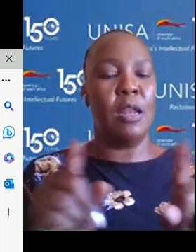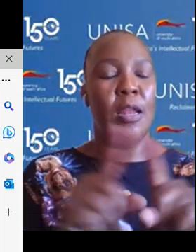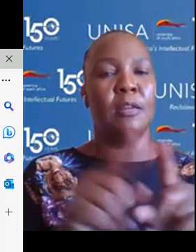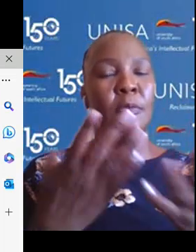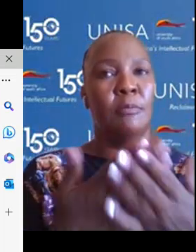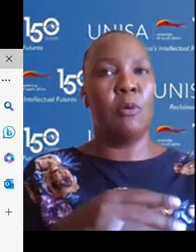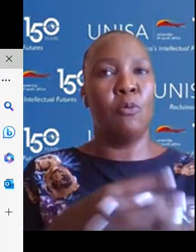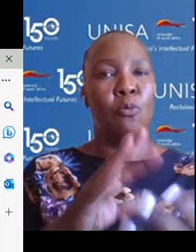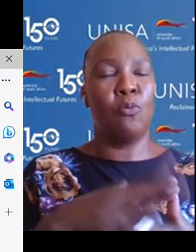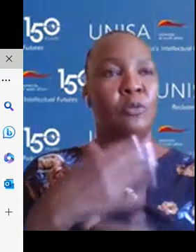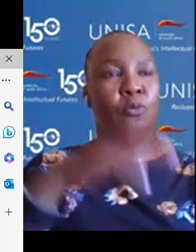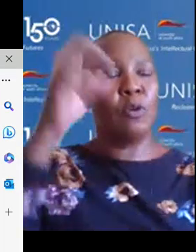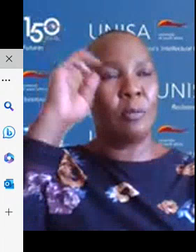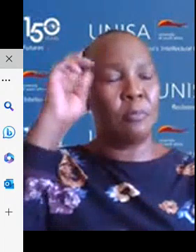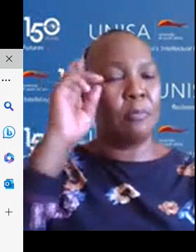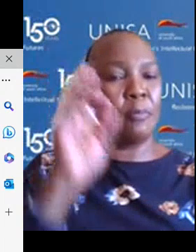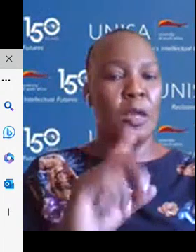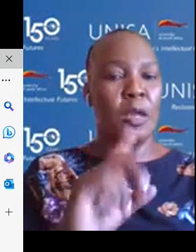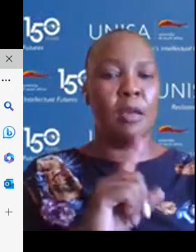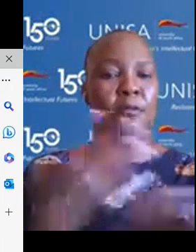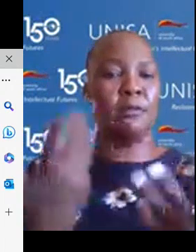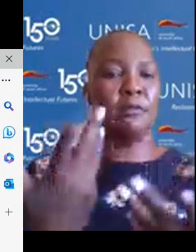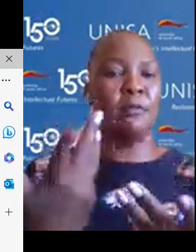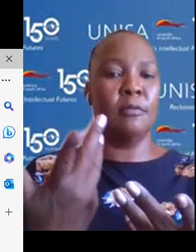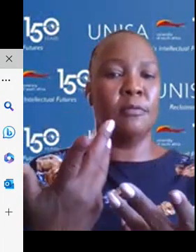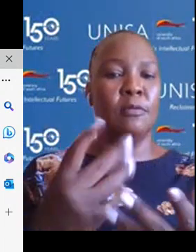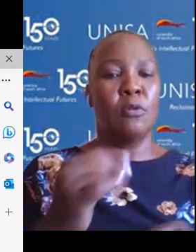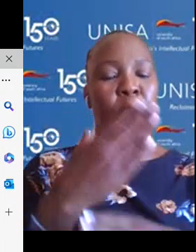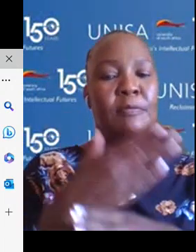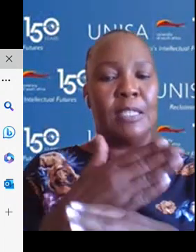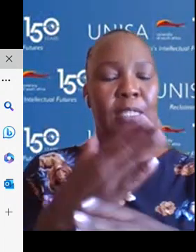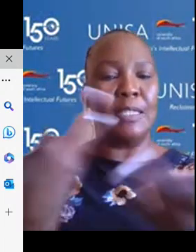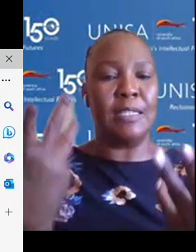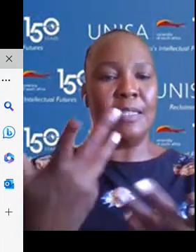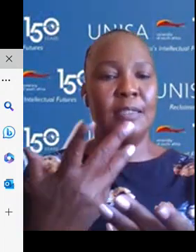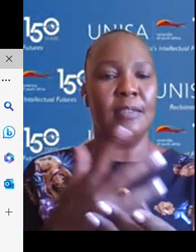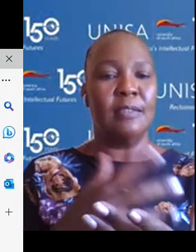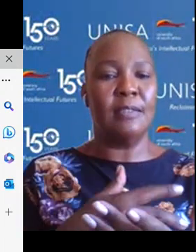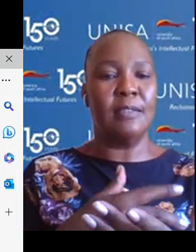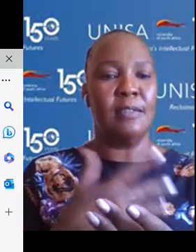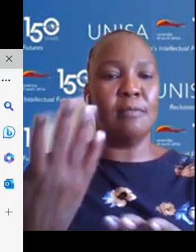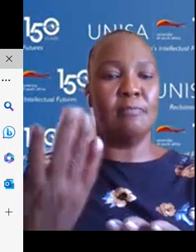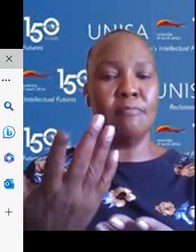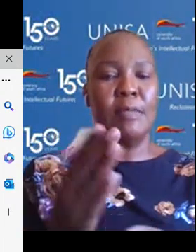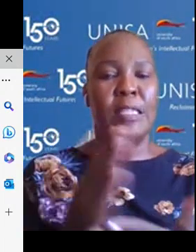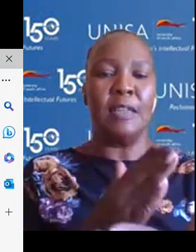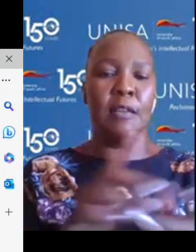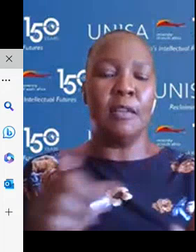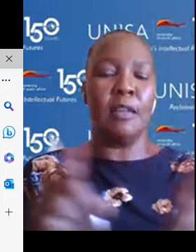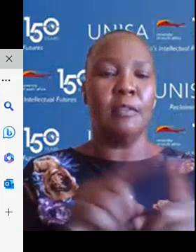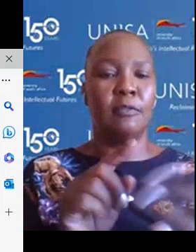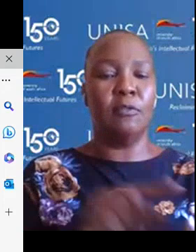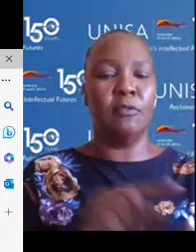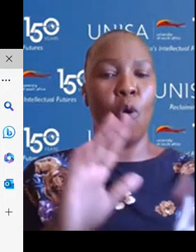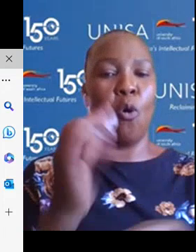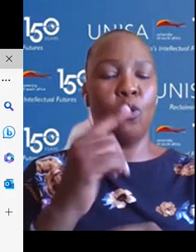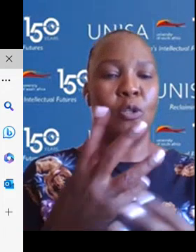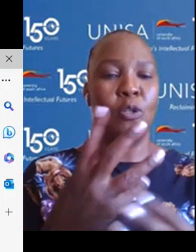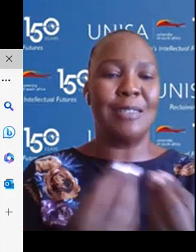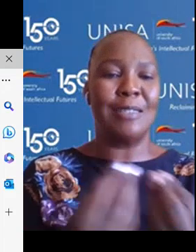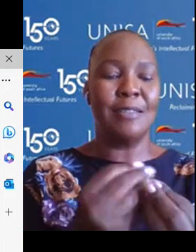remember, how to command functions, or say there's sections, for instance, all these things that you have to take down